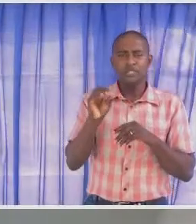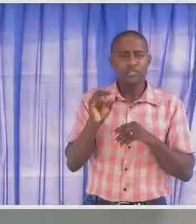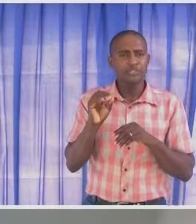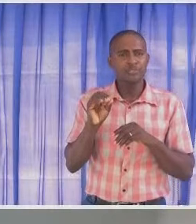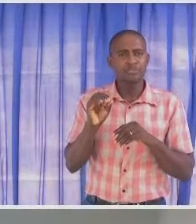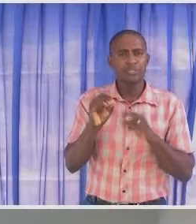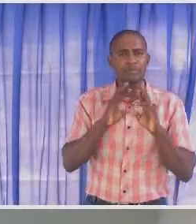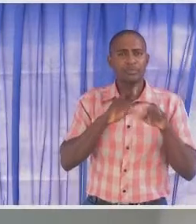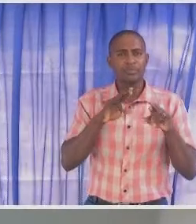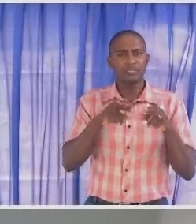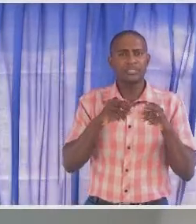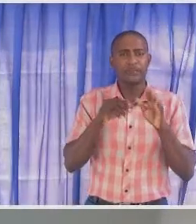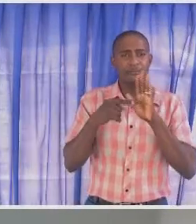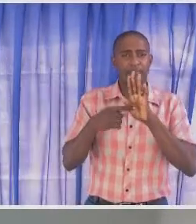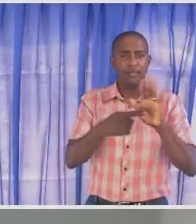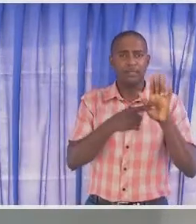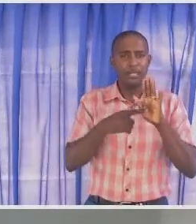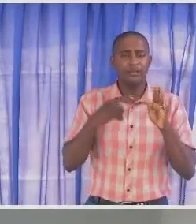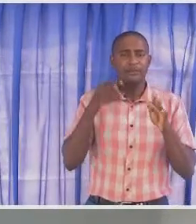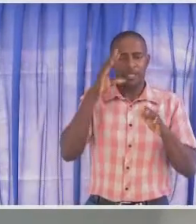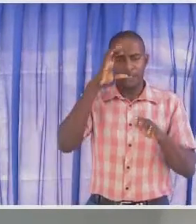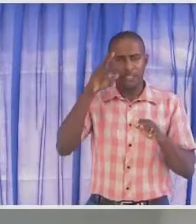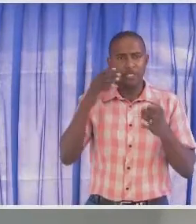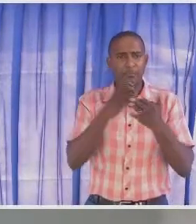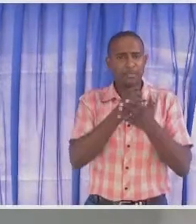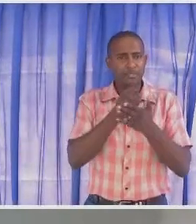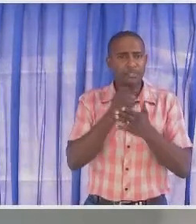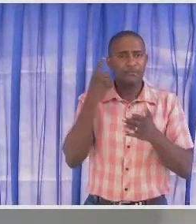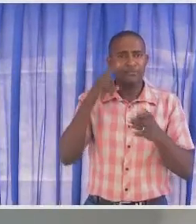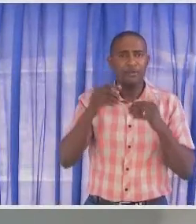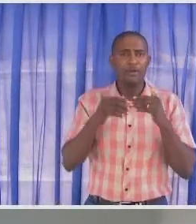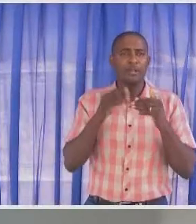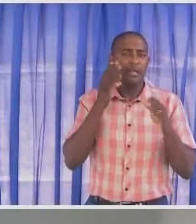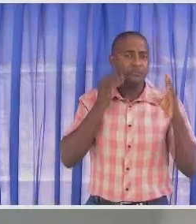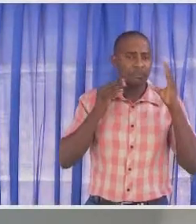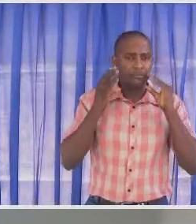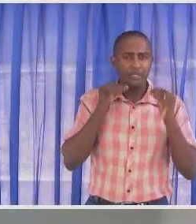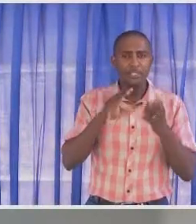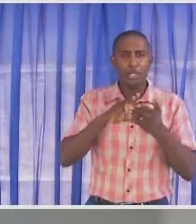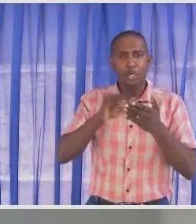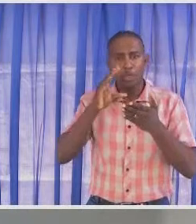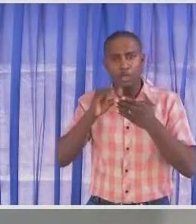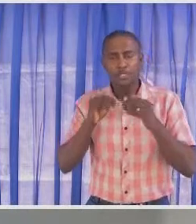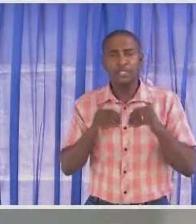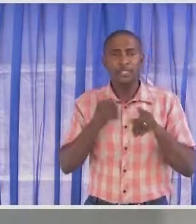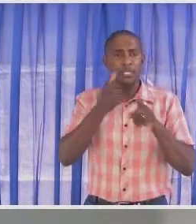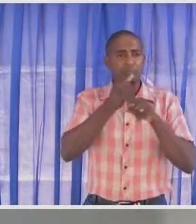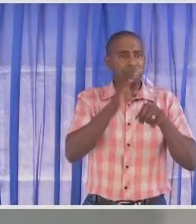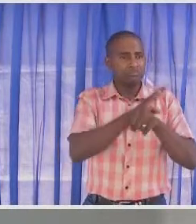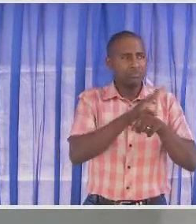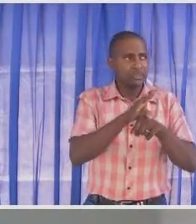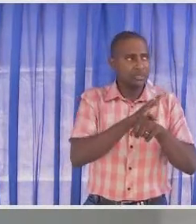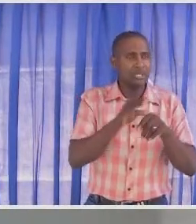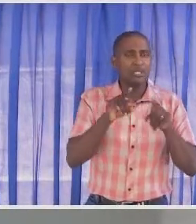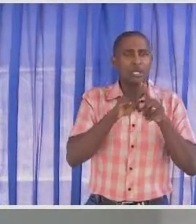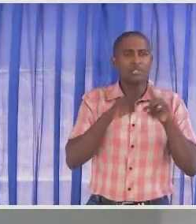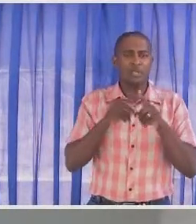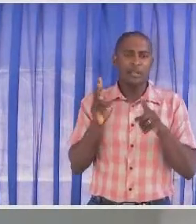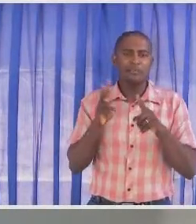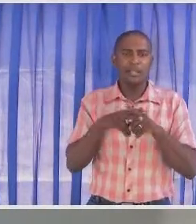of education with opportunities for experimental learning, entrepreneurship, and applied